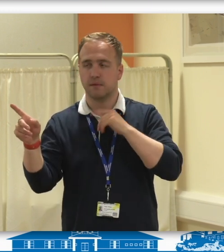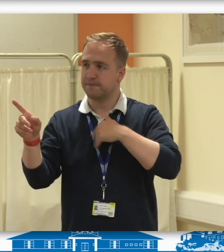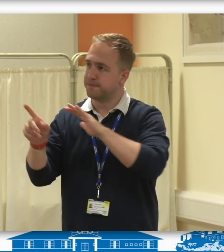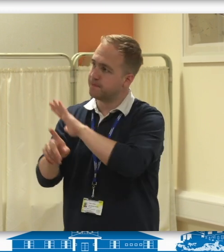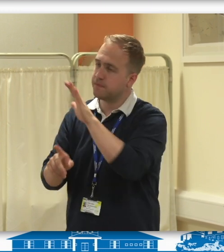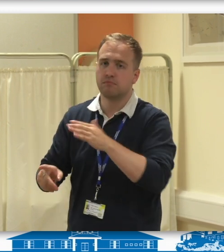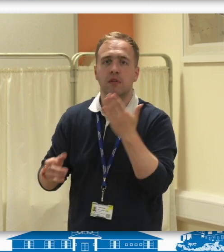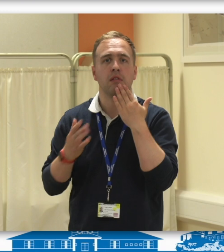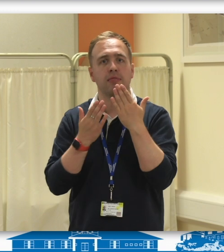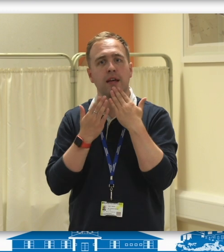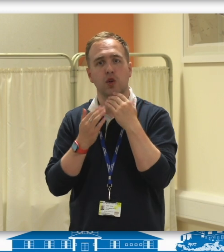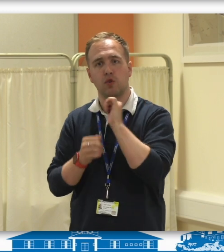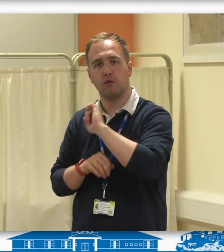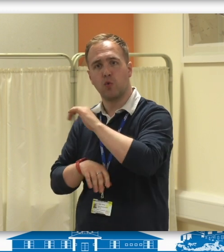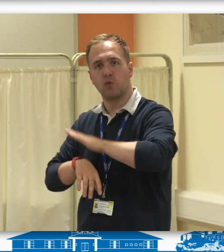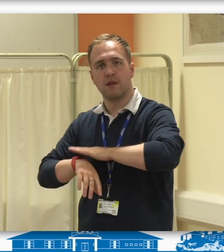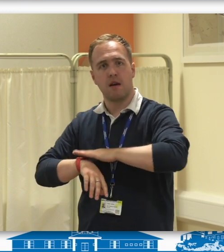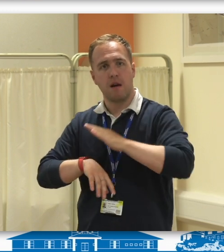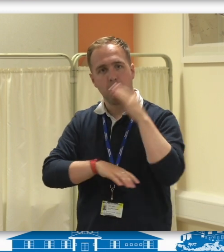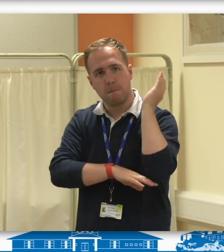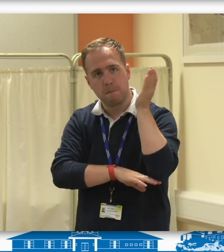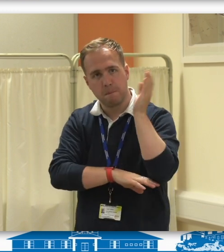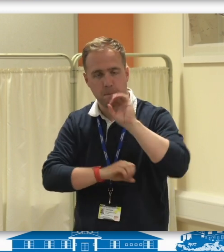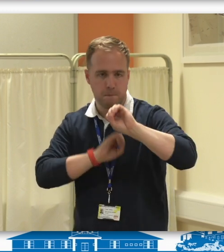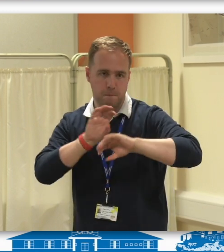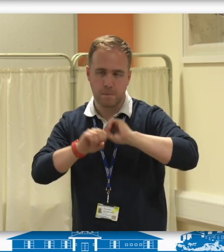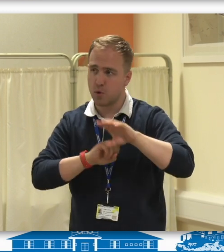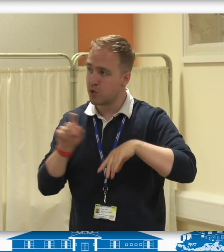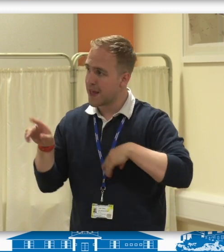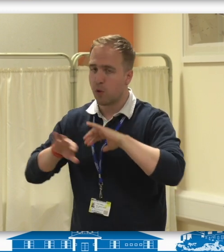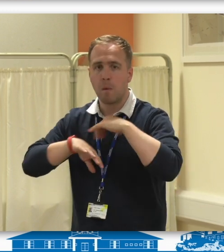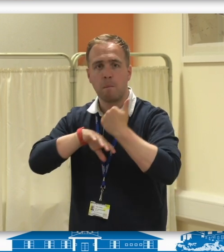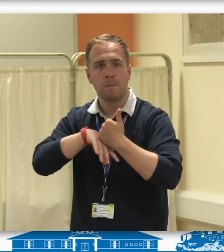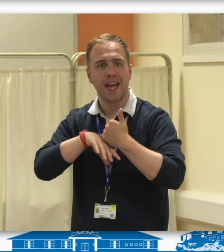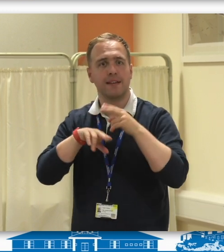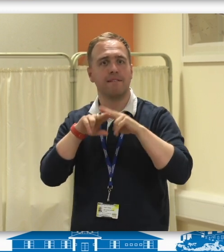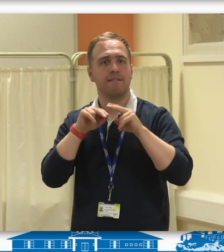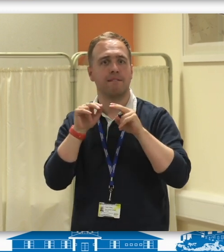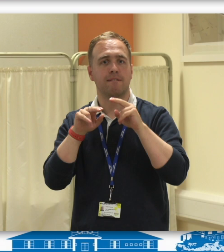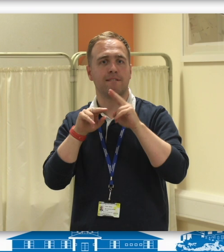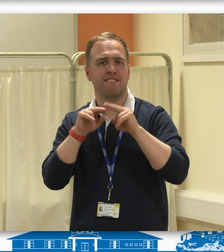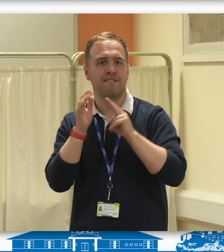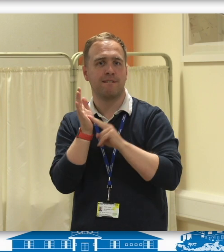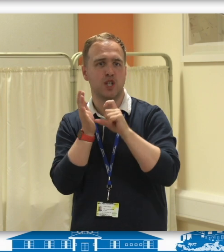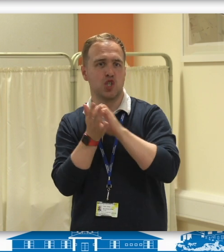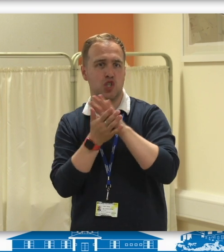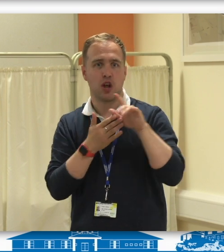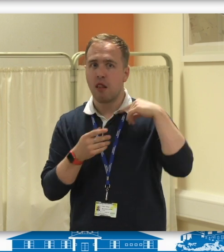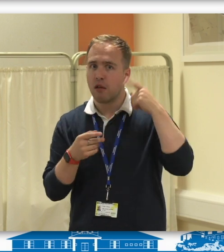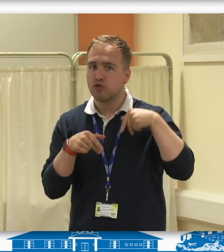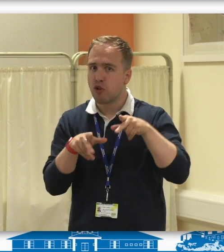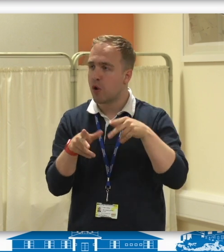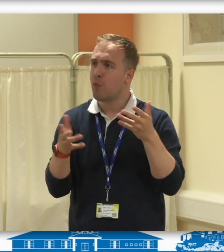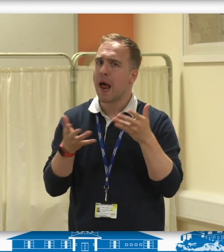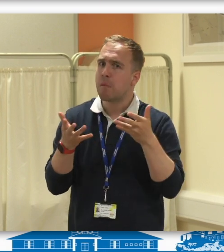for your time giving us the talk. You said you're at the Florence Nightingale Community. Whereabouts are you? Is